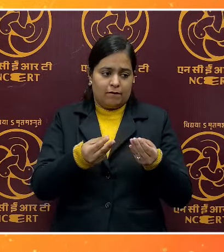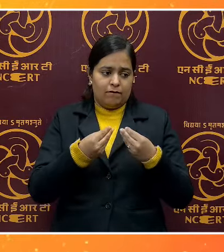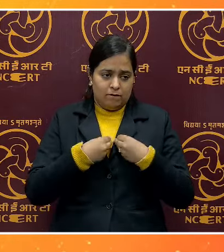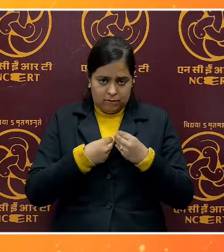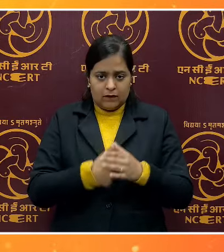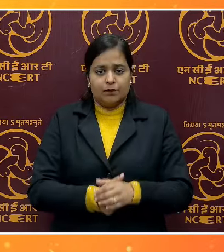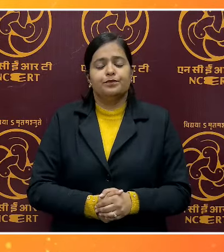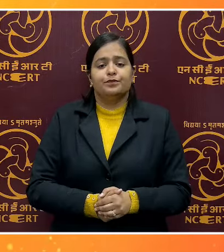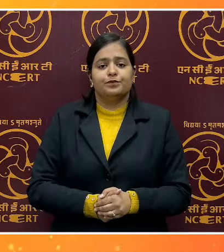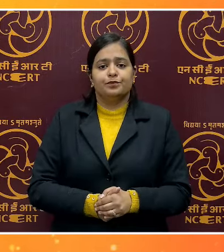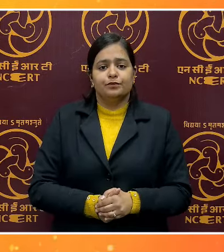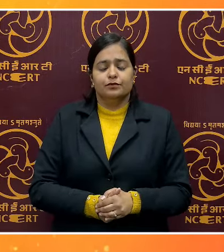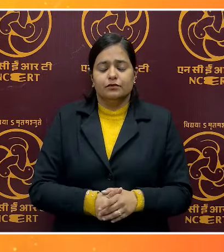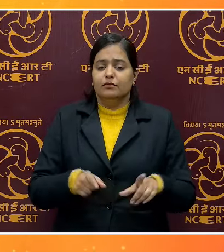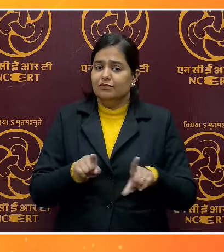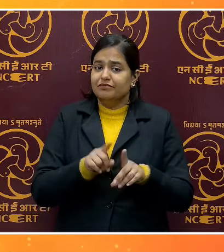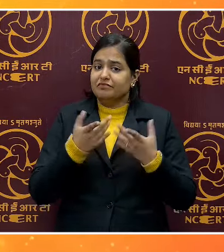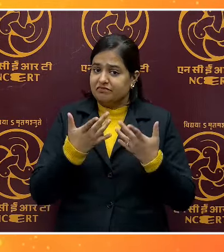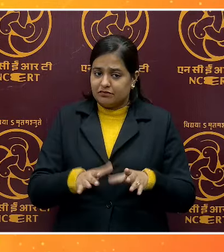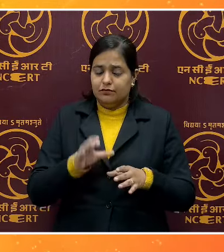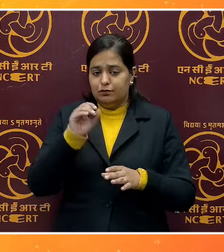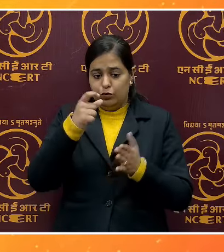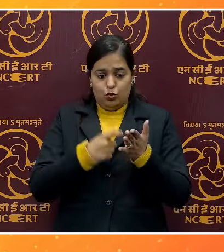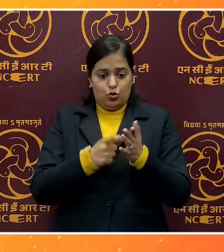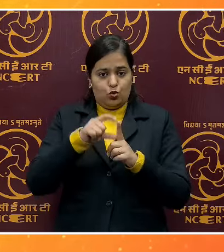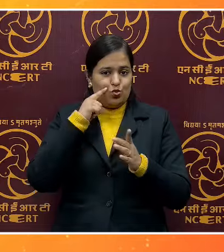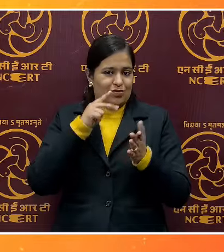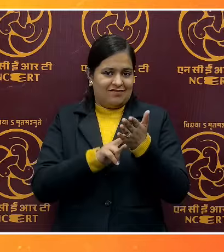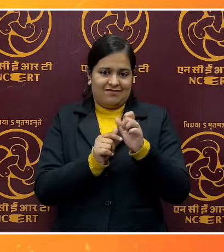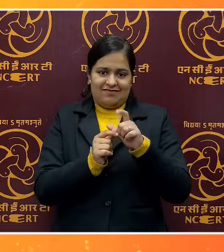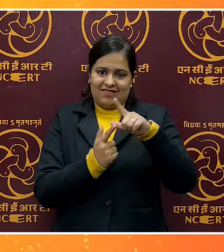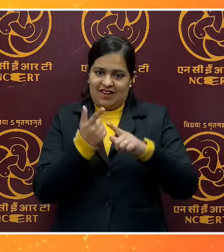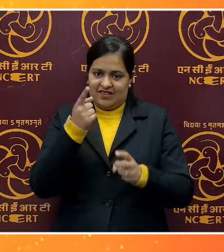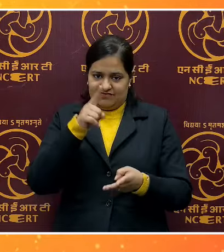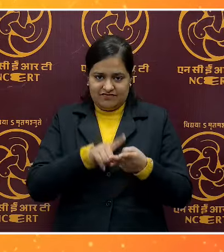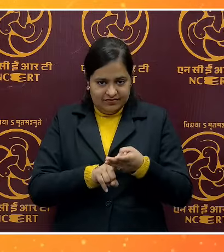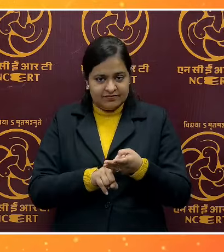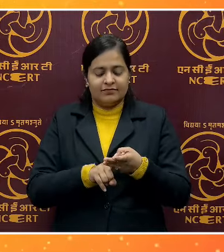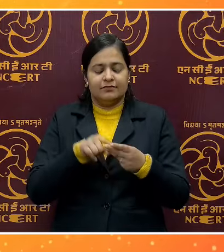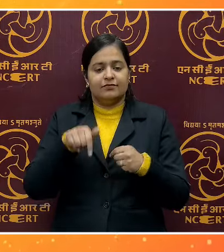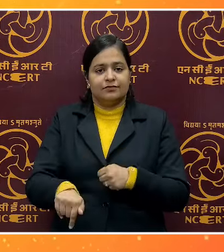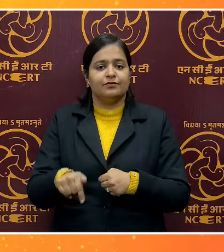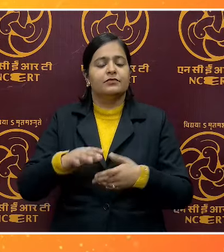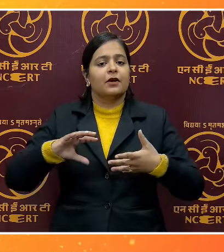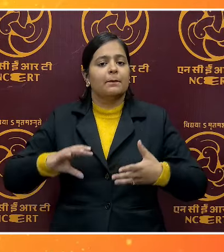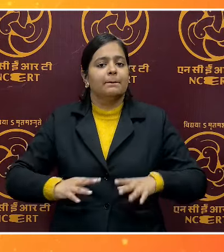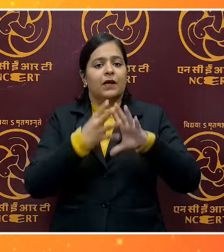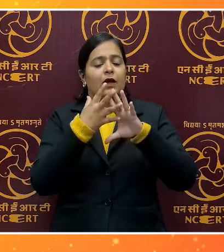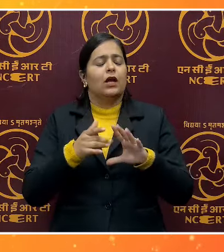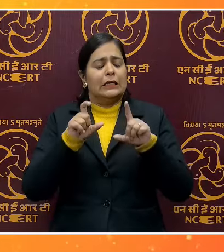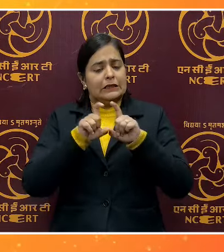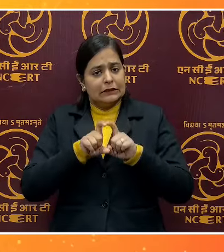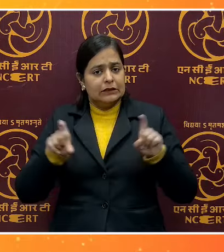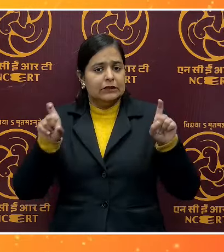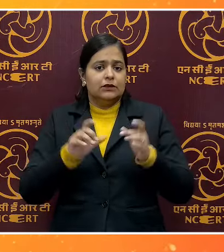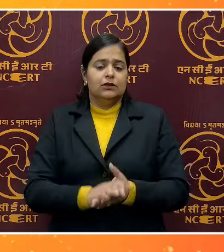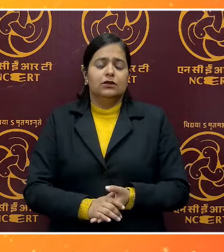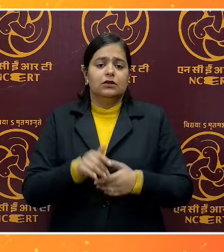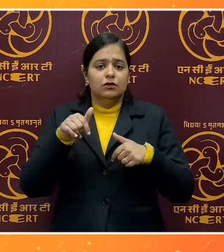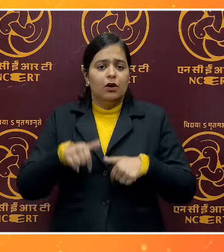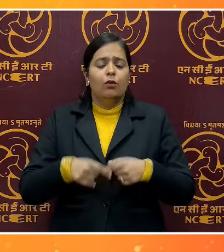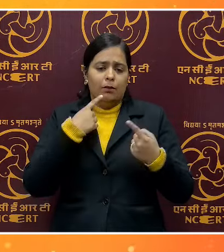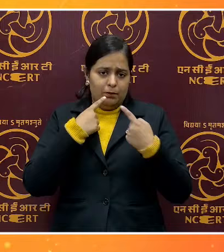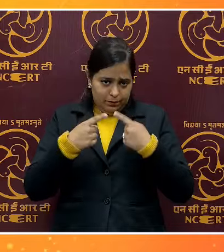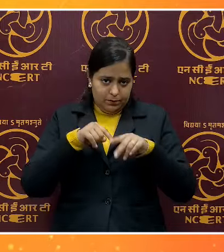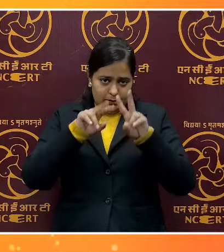of coordinate bond present in double salts. To making it more clear, we can talk about